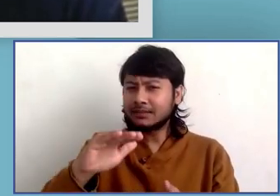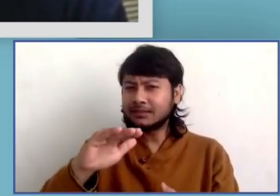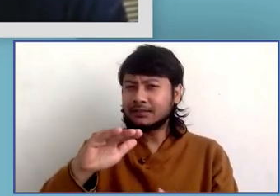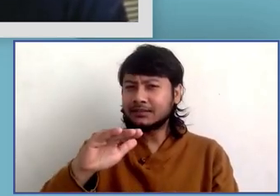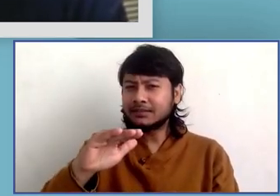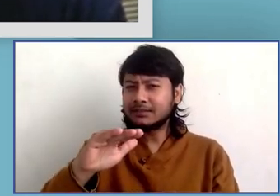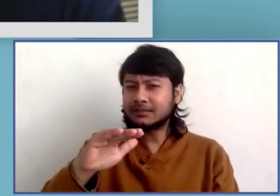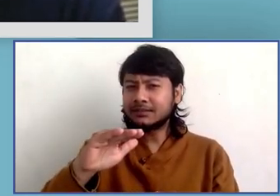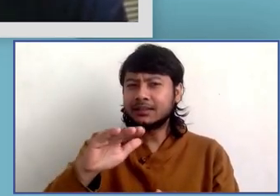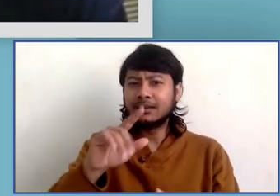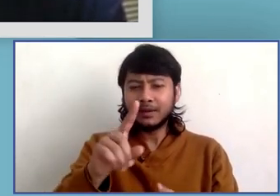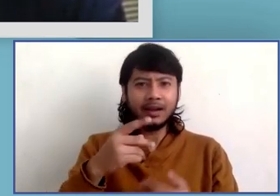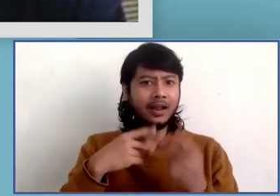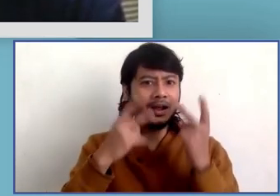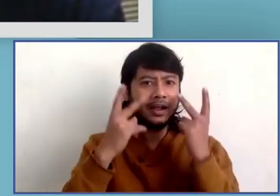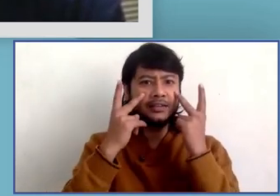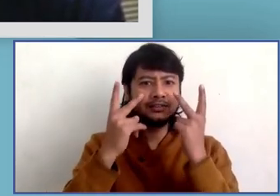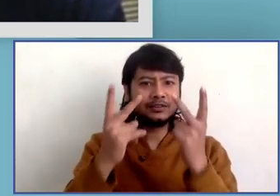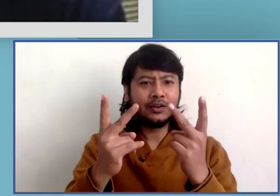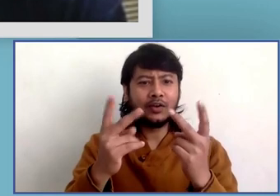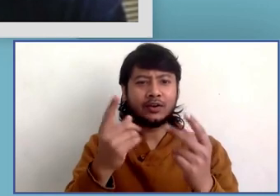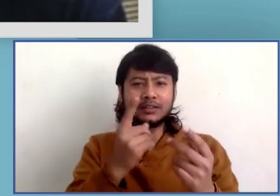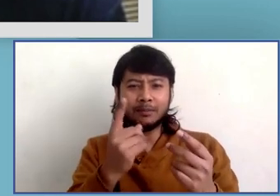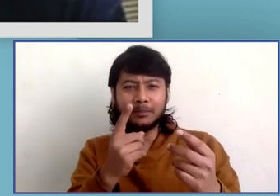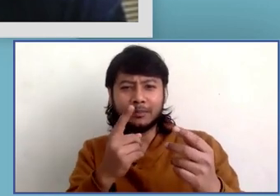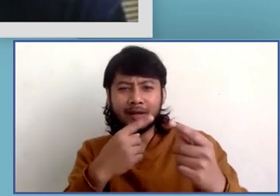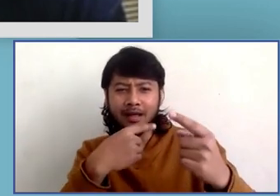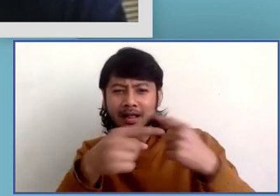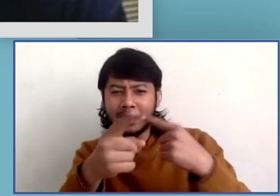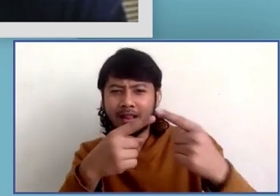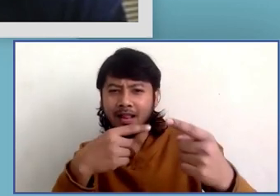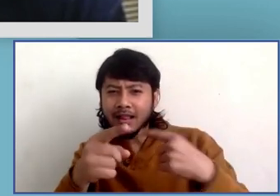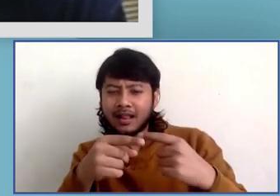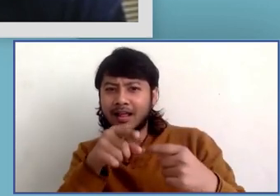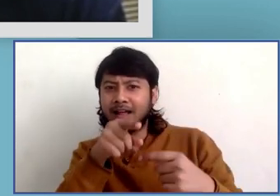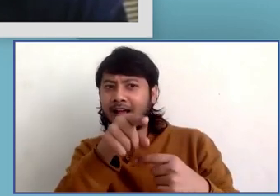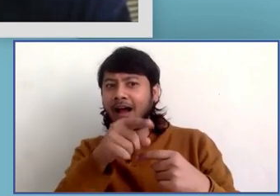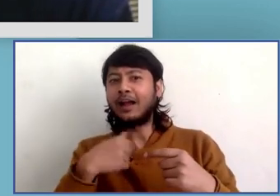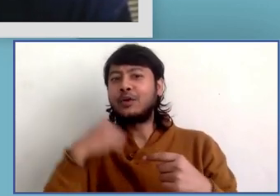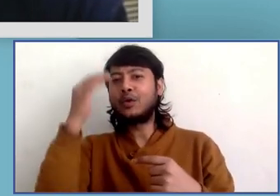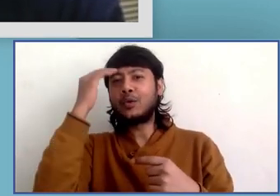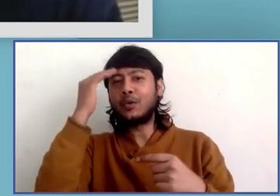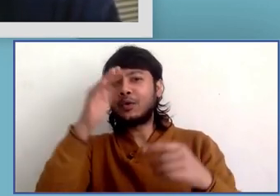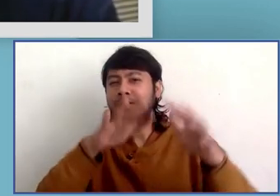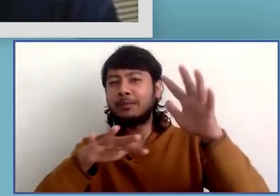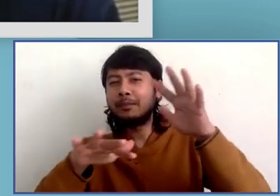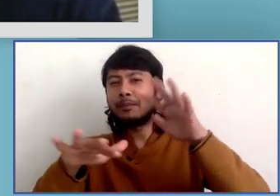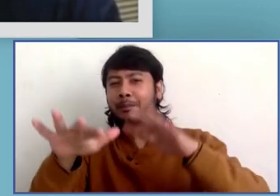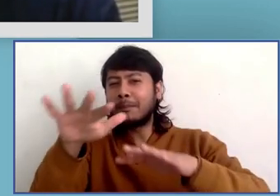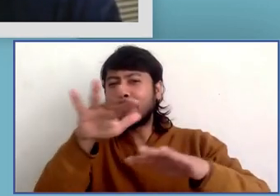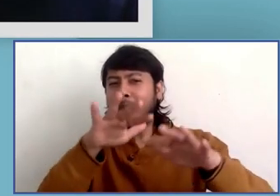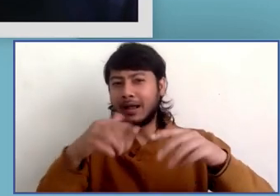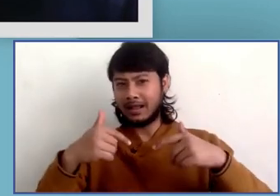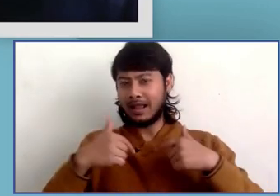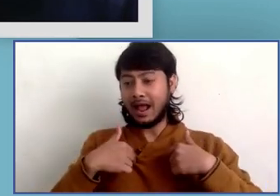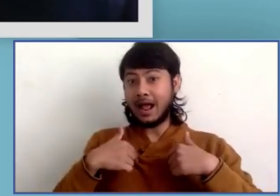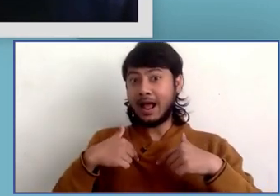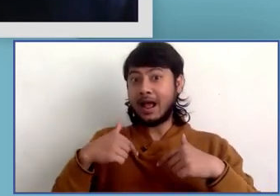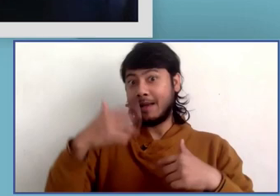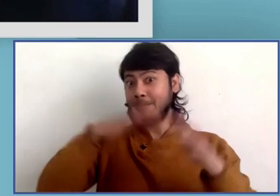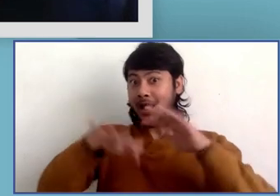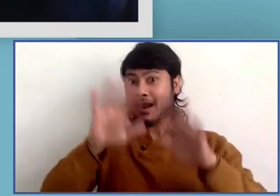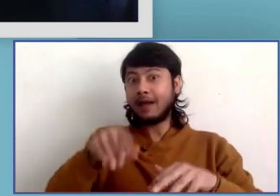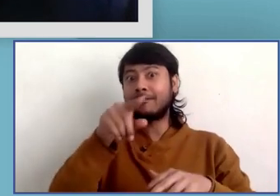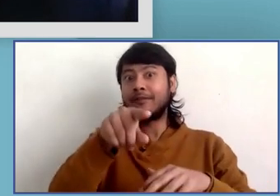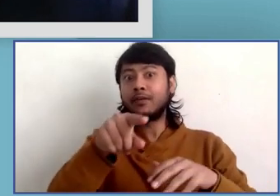moves were duplicating each other because the opponent is having a plan and they're executing it and you're just going back and forth. That's not helpful. But it's very good what you're